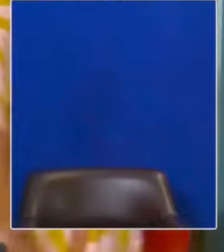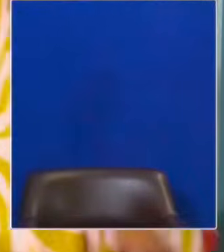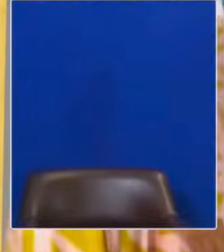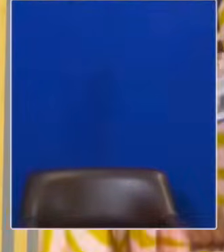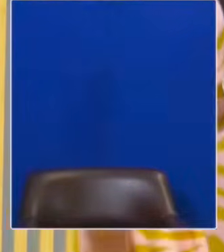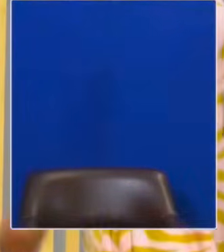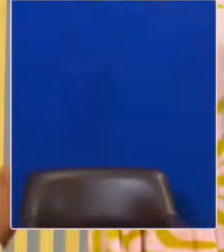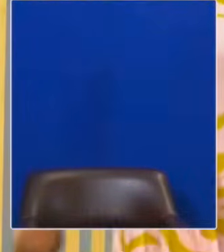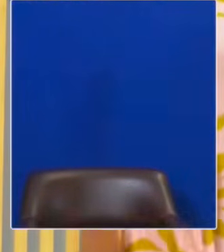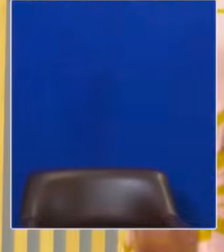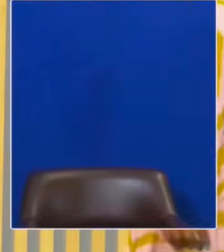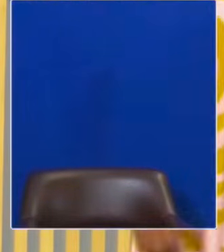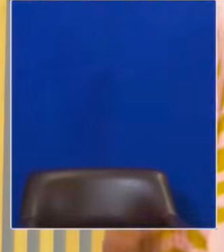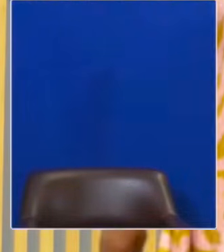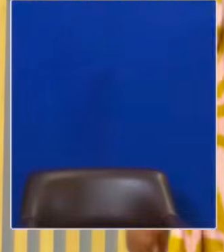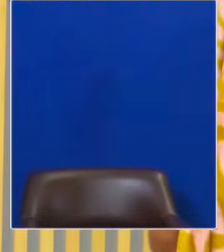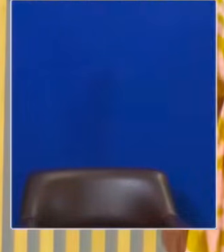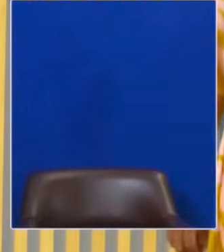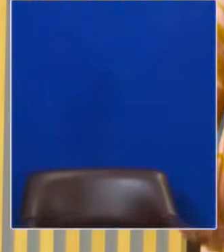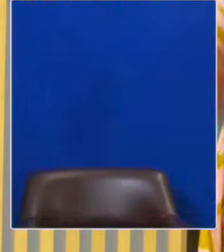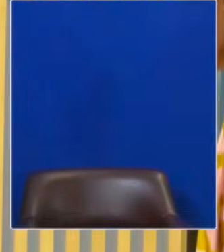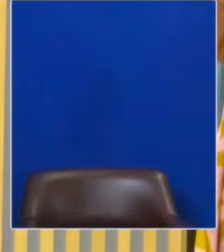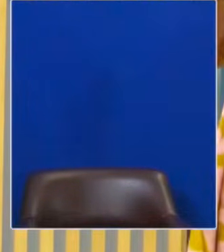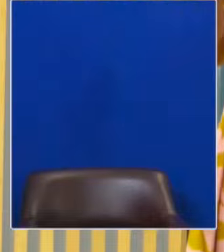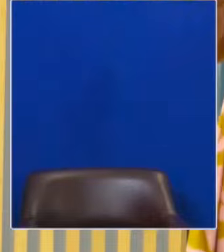Afternoon, ladies and gentlemen.